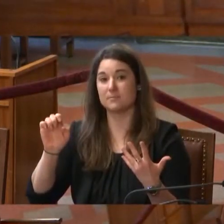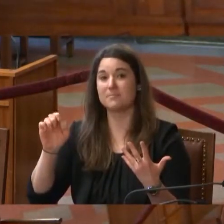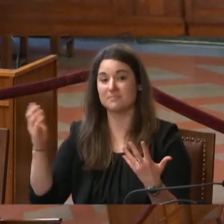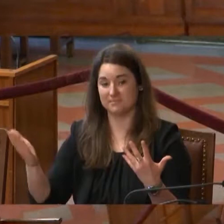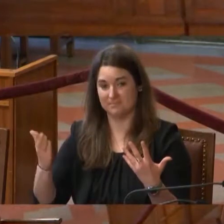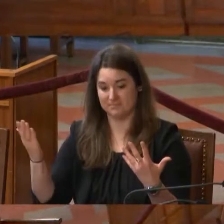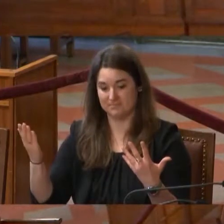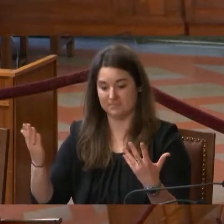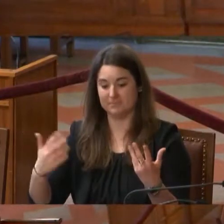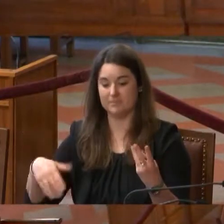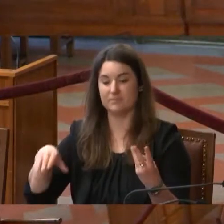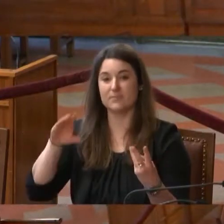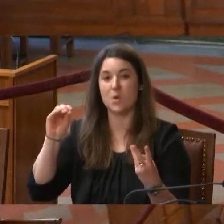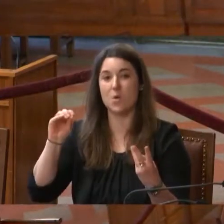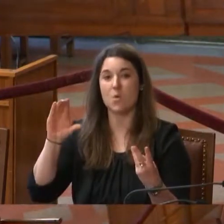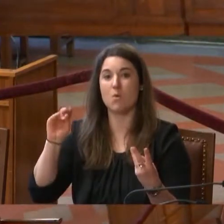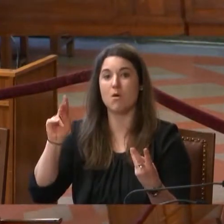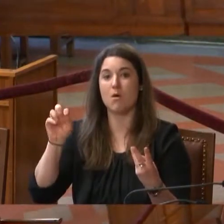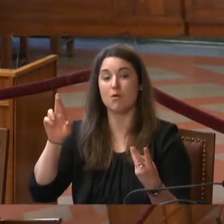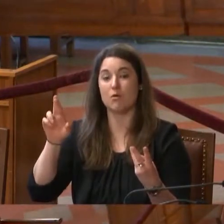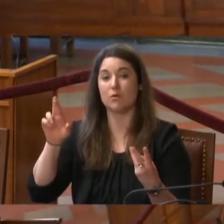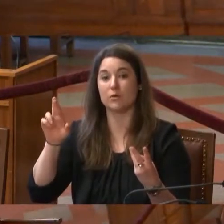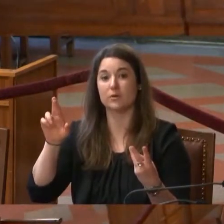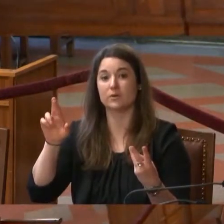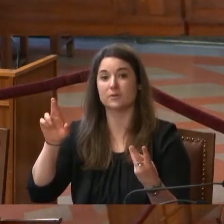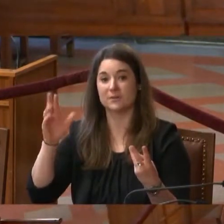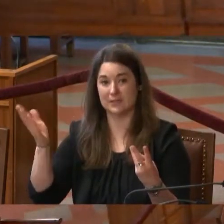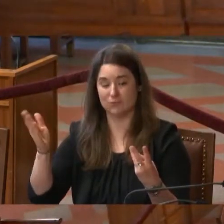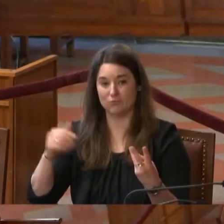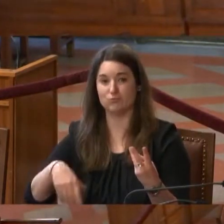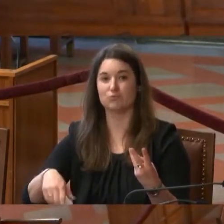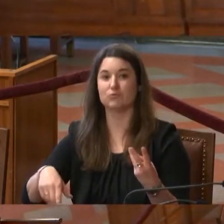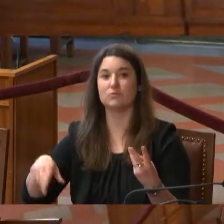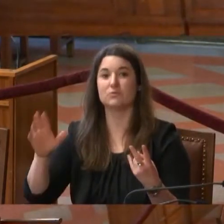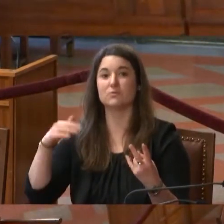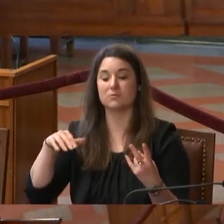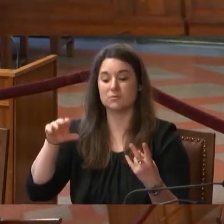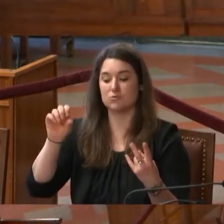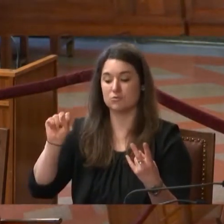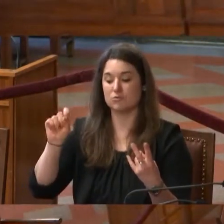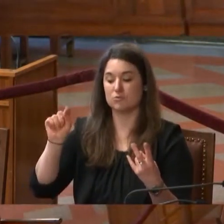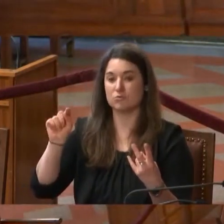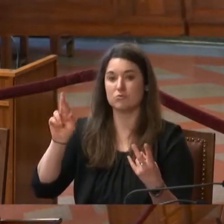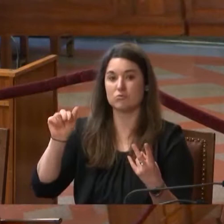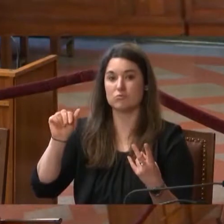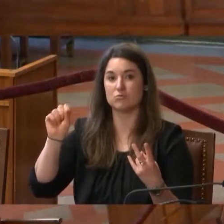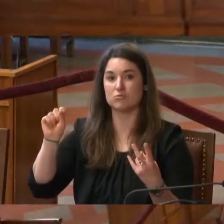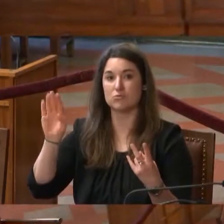Here. Mr. O'Connor. Here. Ms. Strasburger.